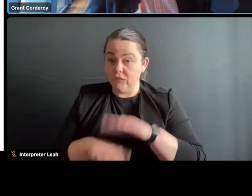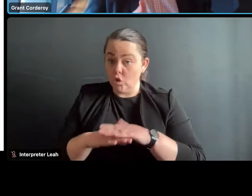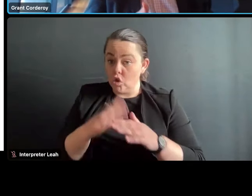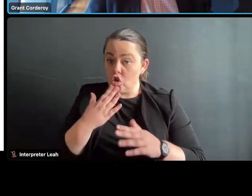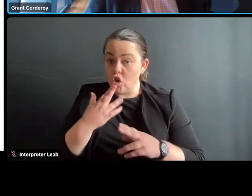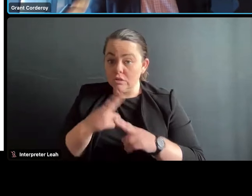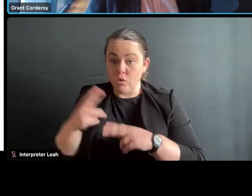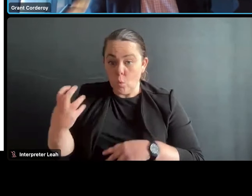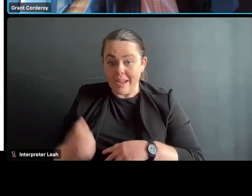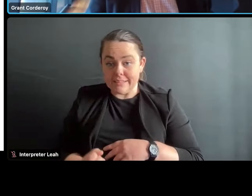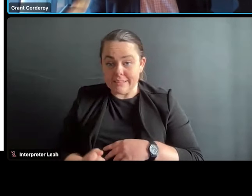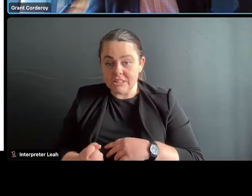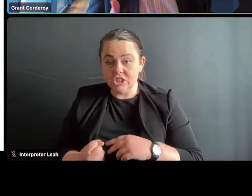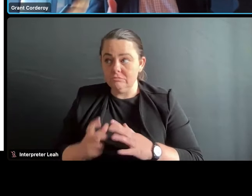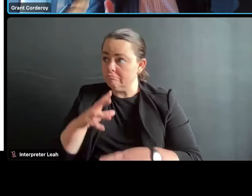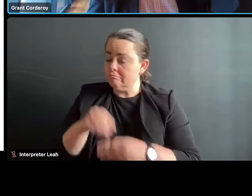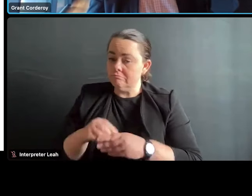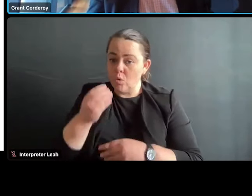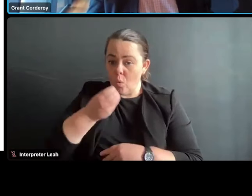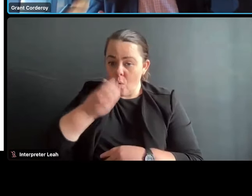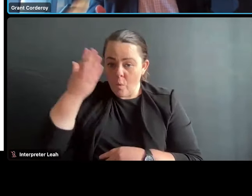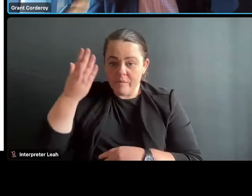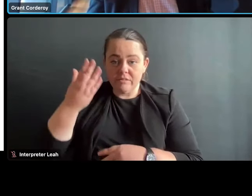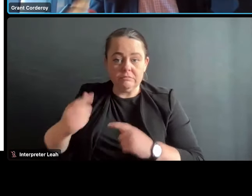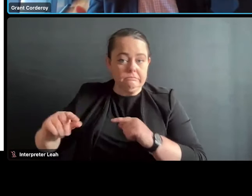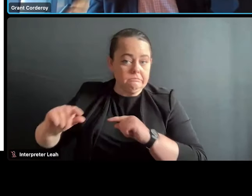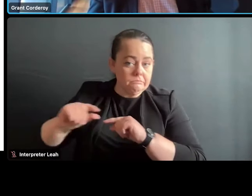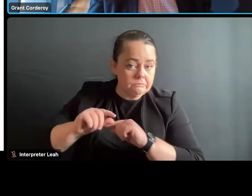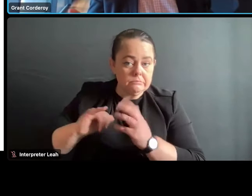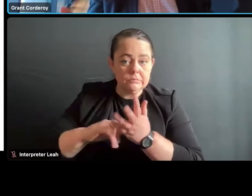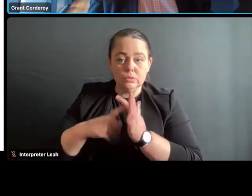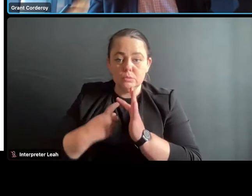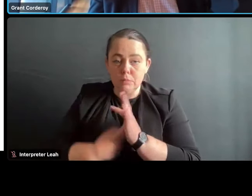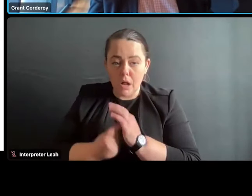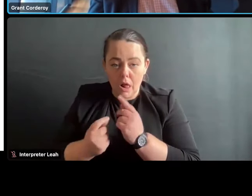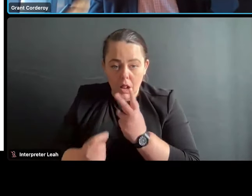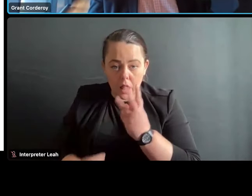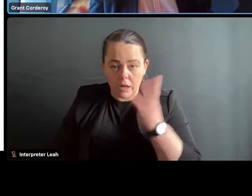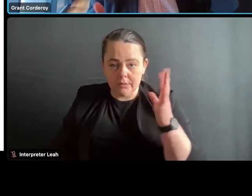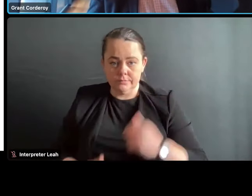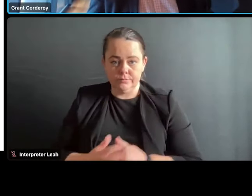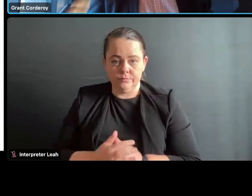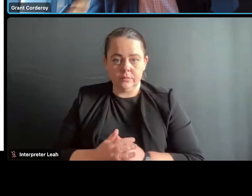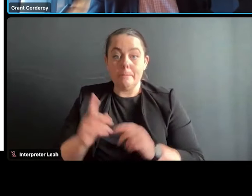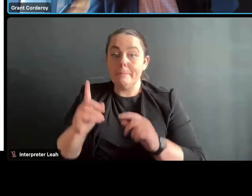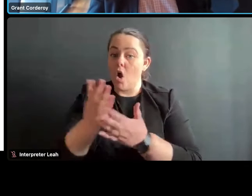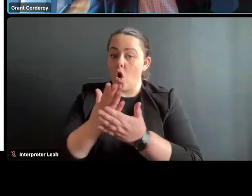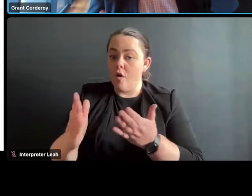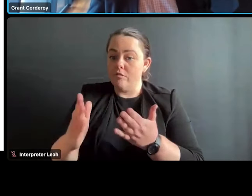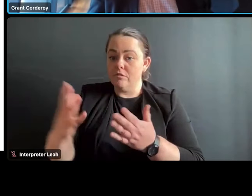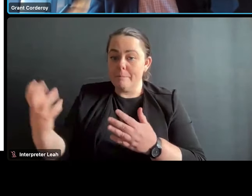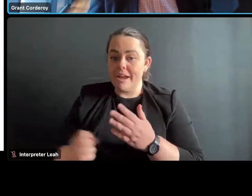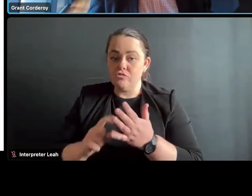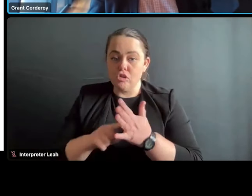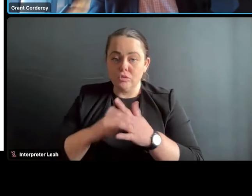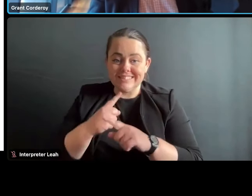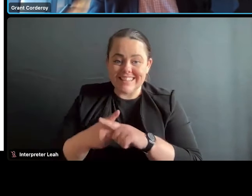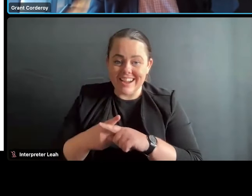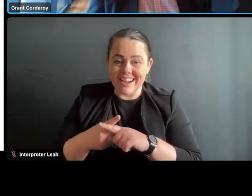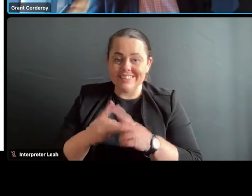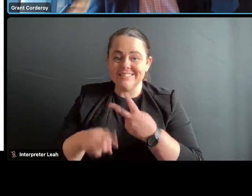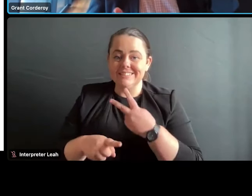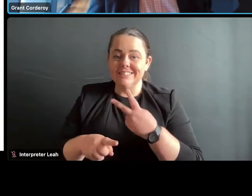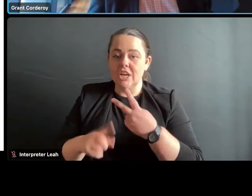costs of employing a staff member, but excludes payroll tax, workers' comp, premiums, staff training, those sort of